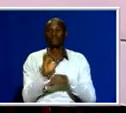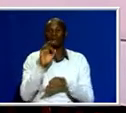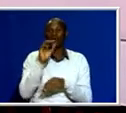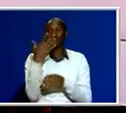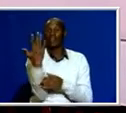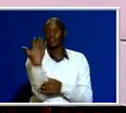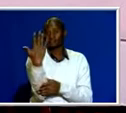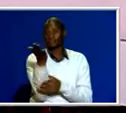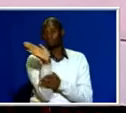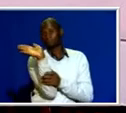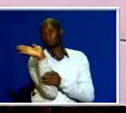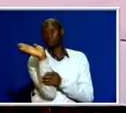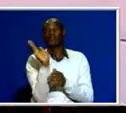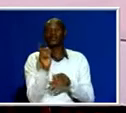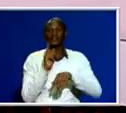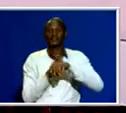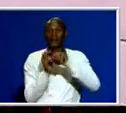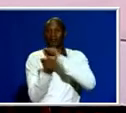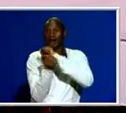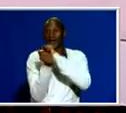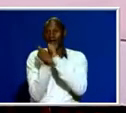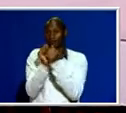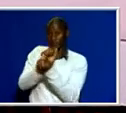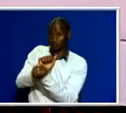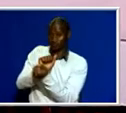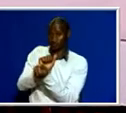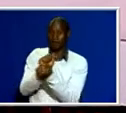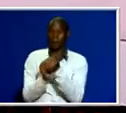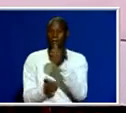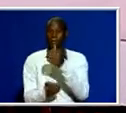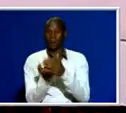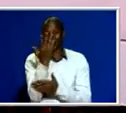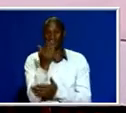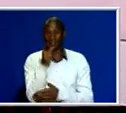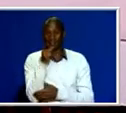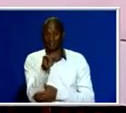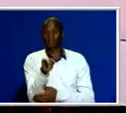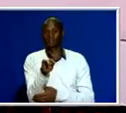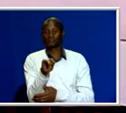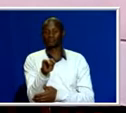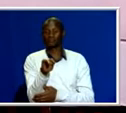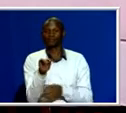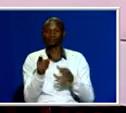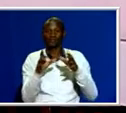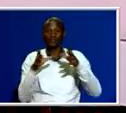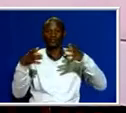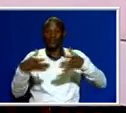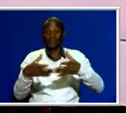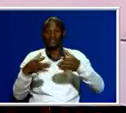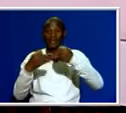because as we do adaptation in plants in this class